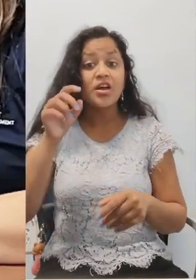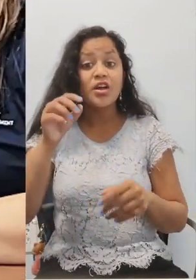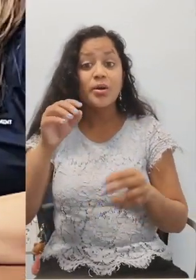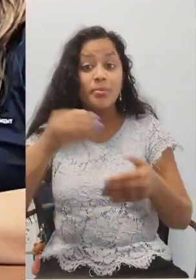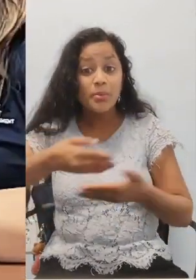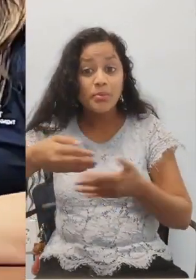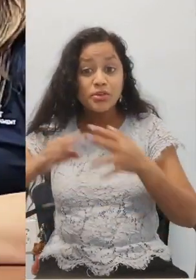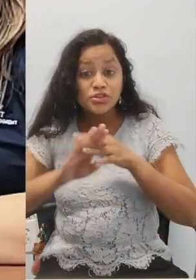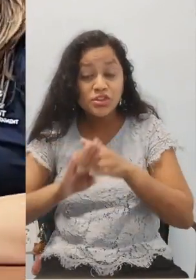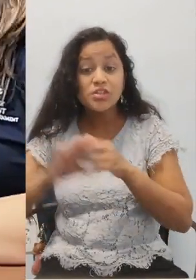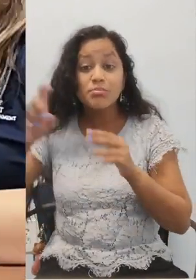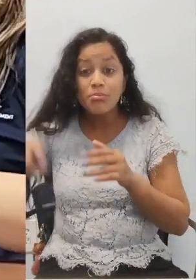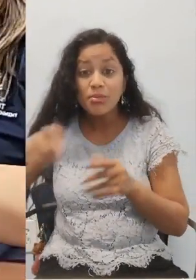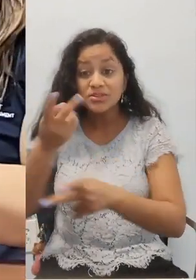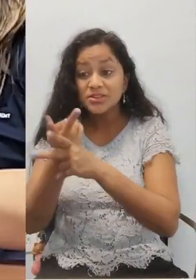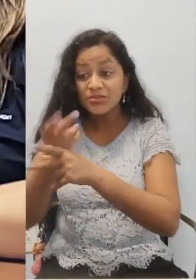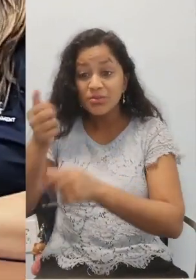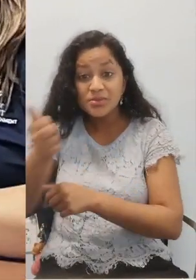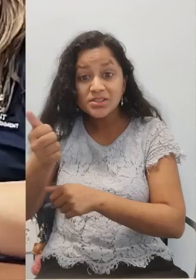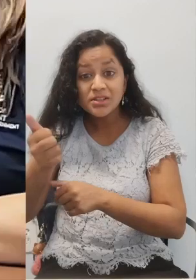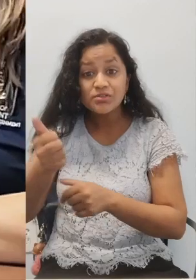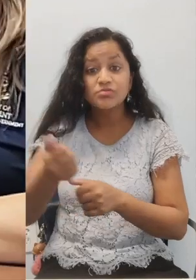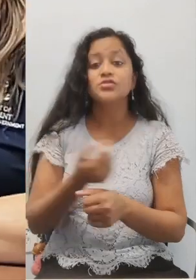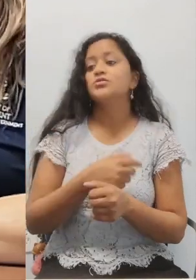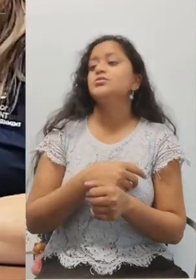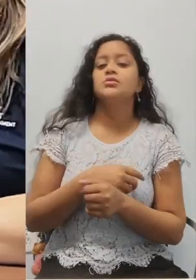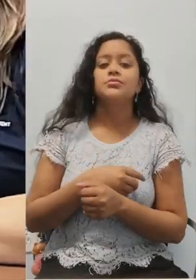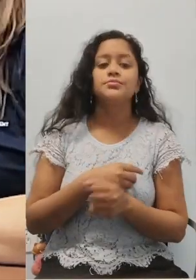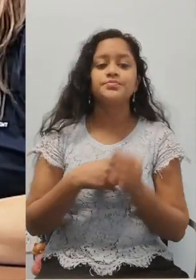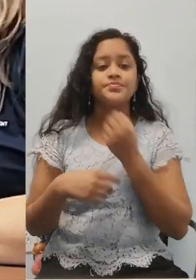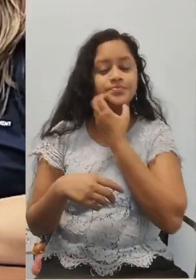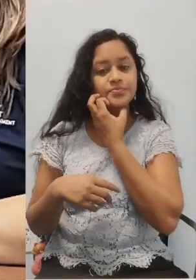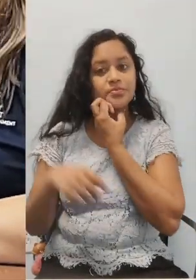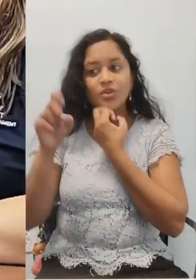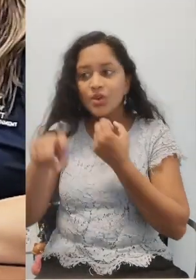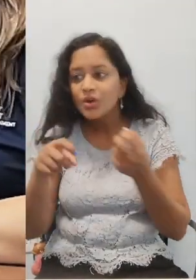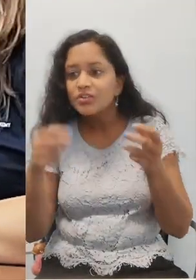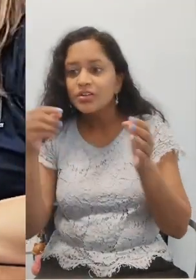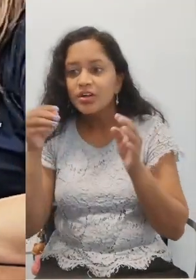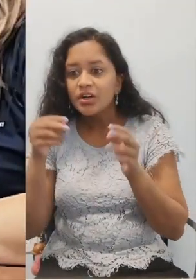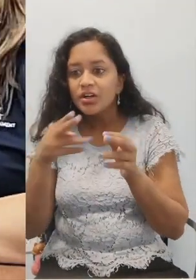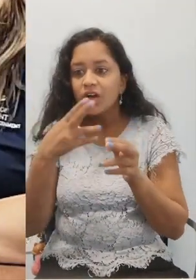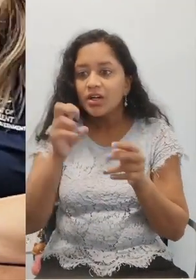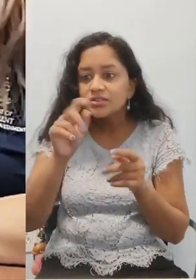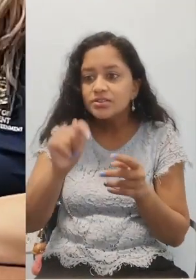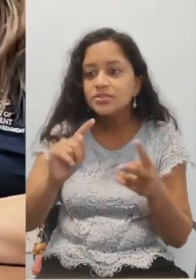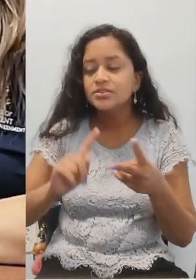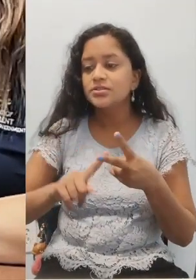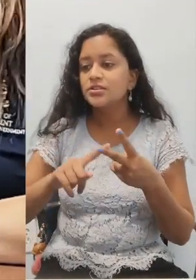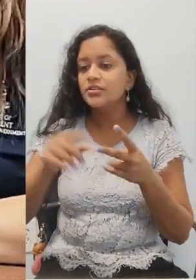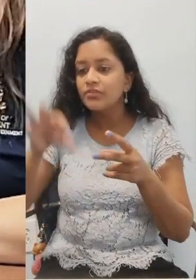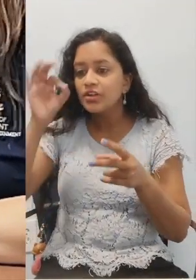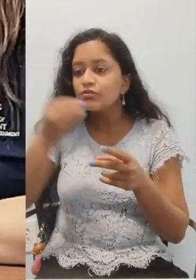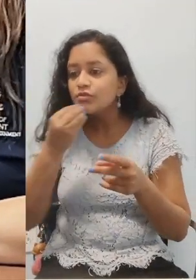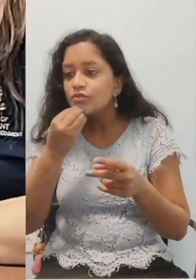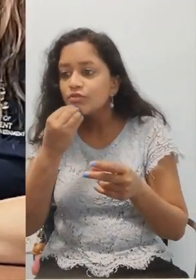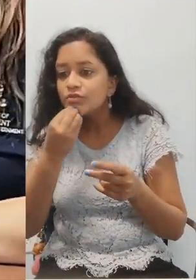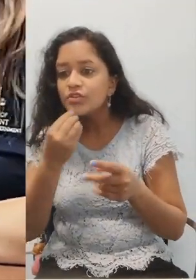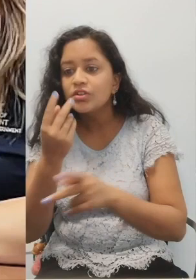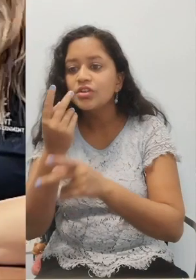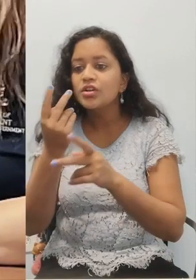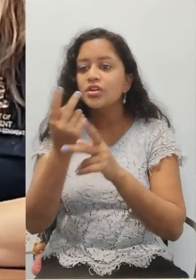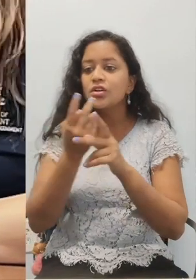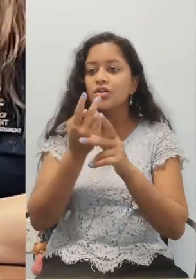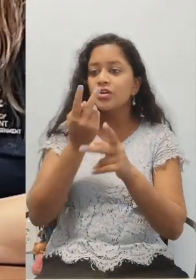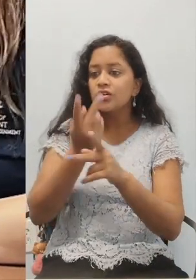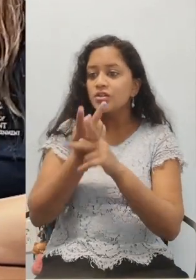own. Imagine you being born and you have to fight for yourself, like against predators, and you have to hide. Well, yeah, you need to hide. I need